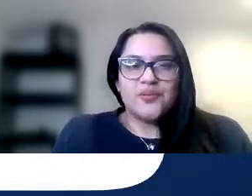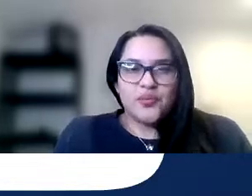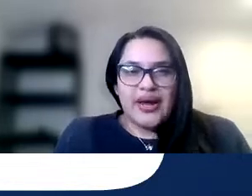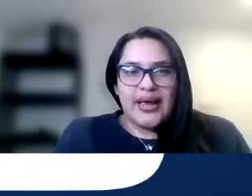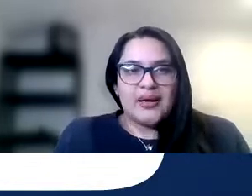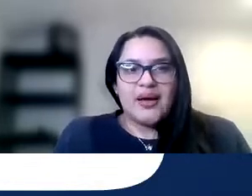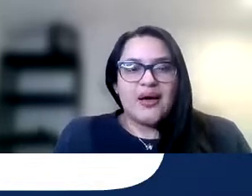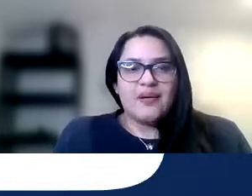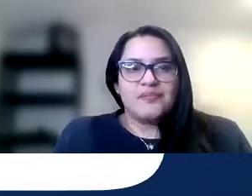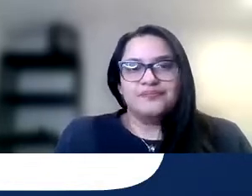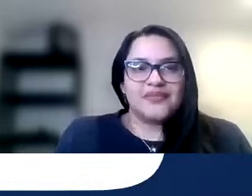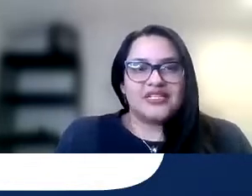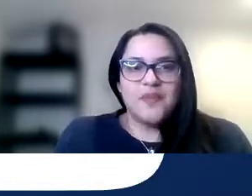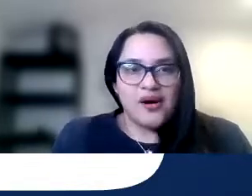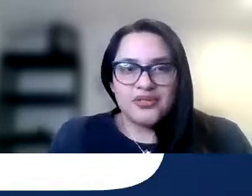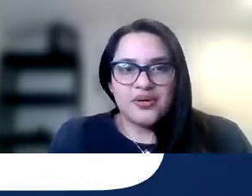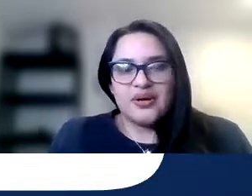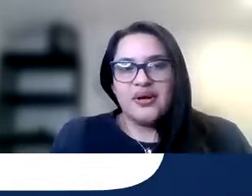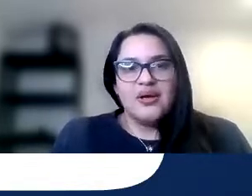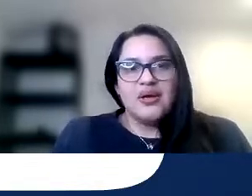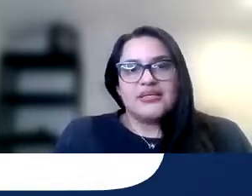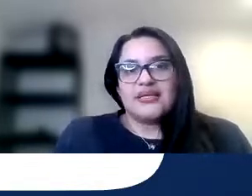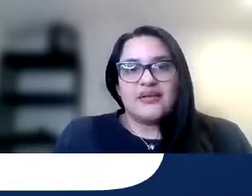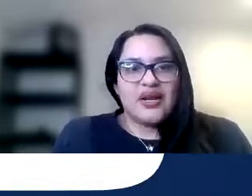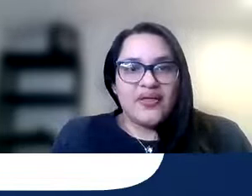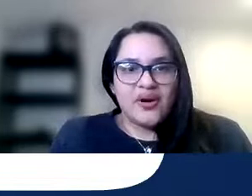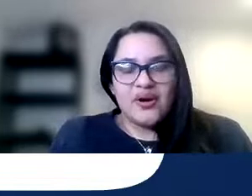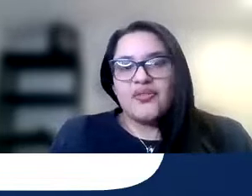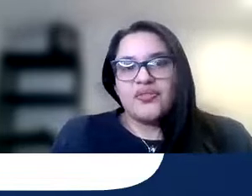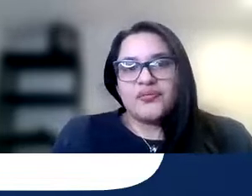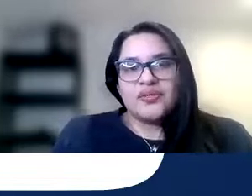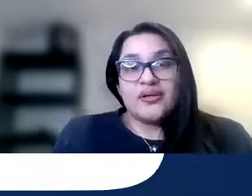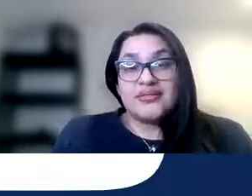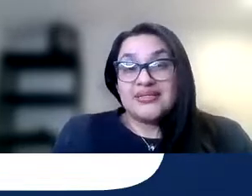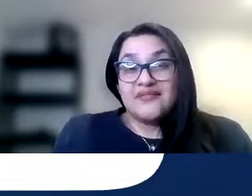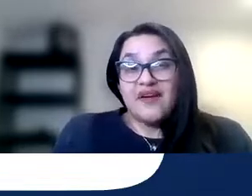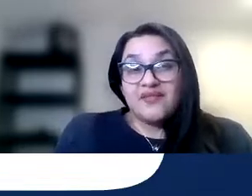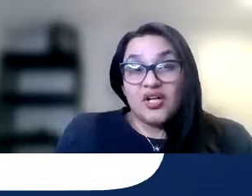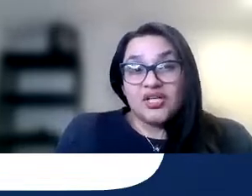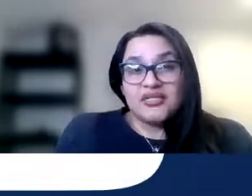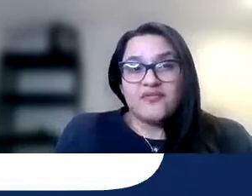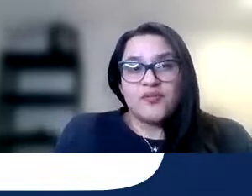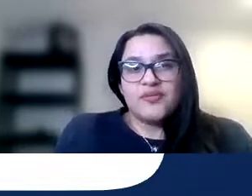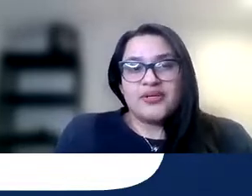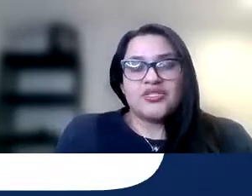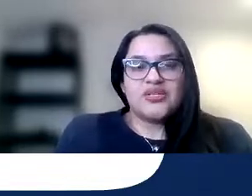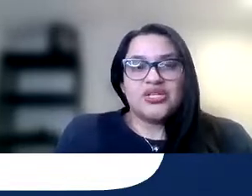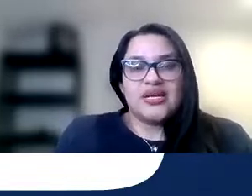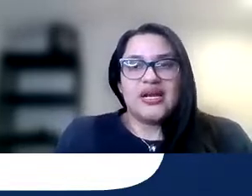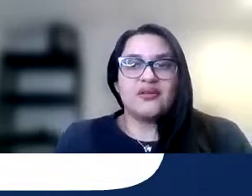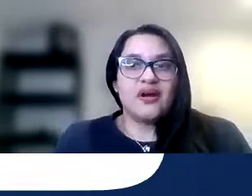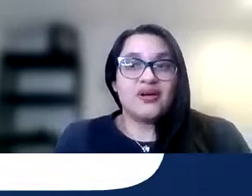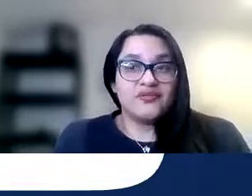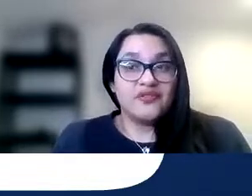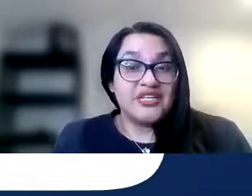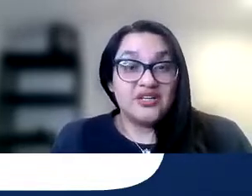you to bring a spouse or a significant other. Those cost $65 for pre-registration